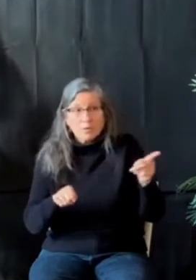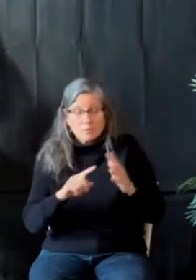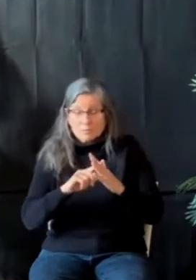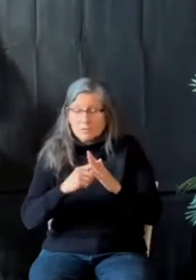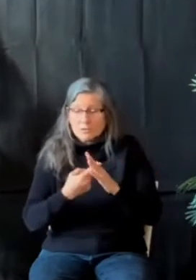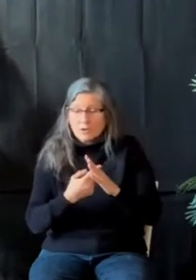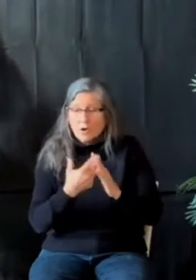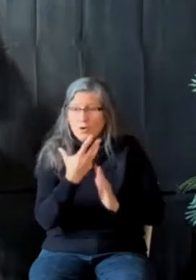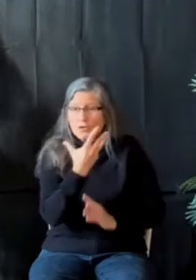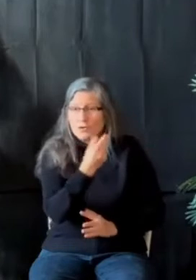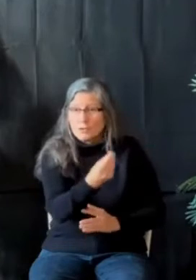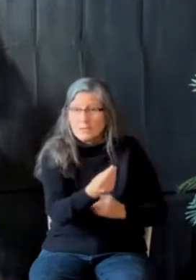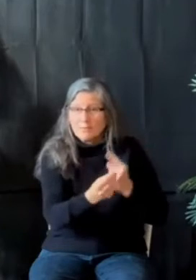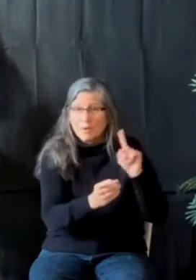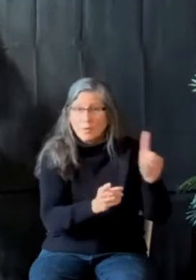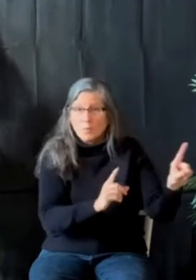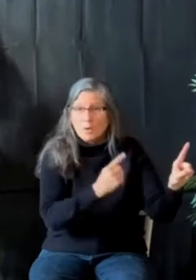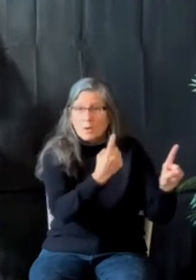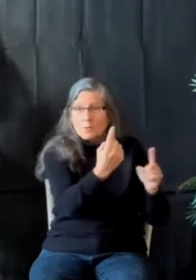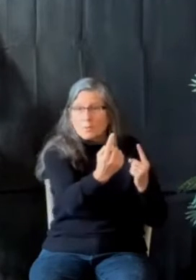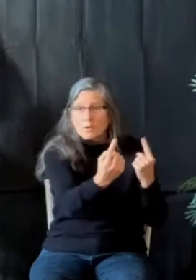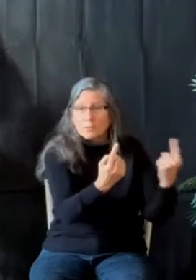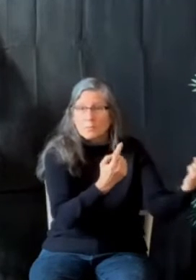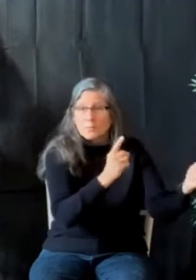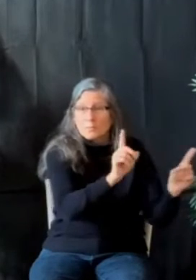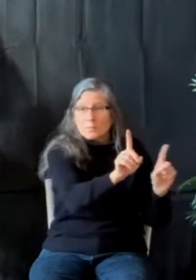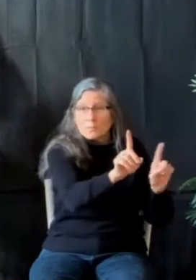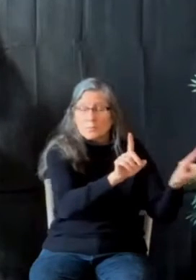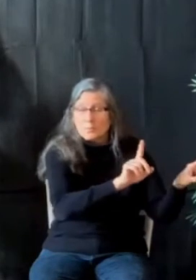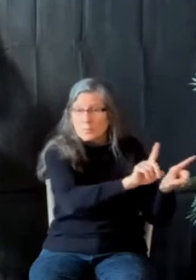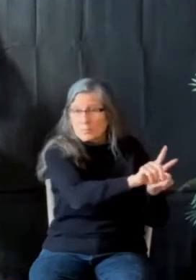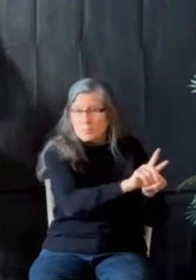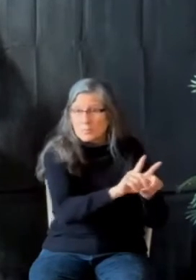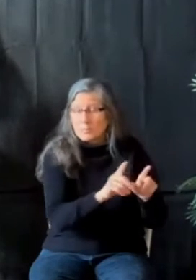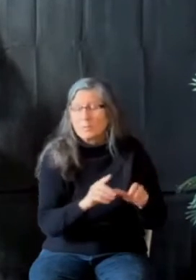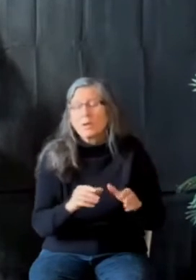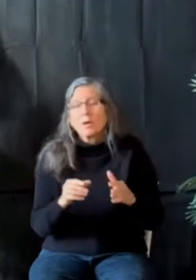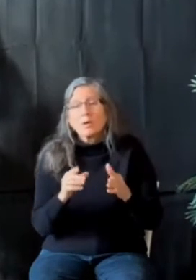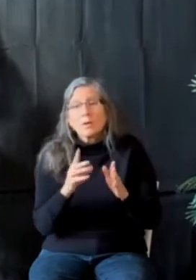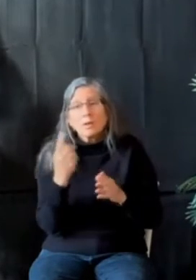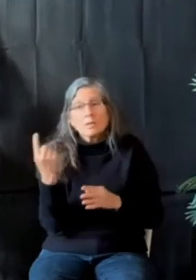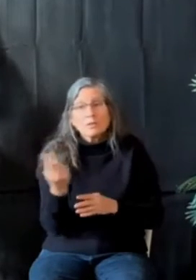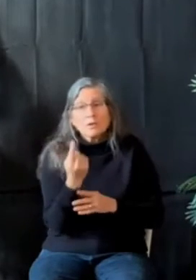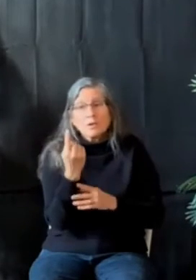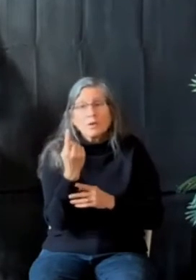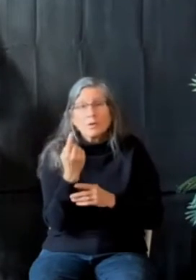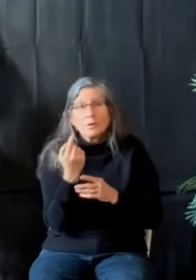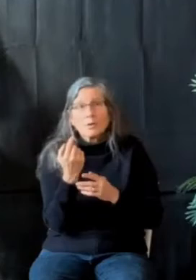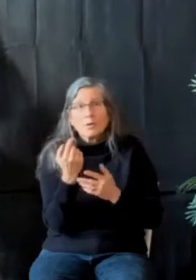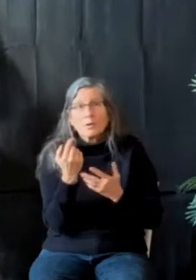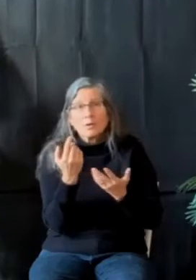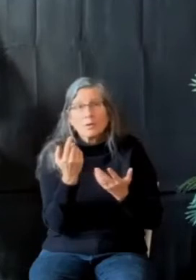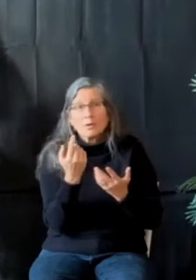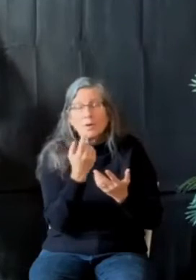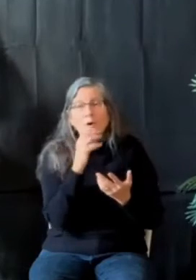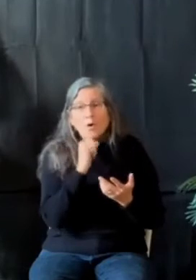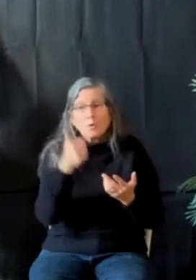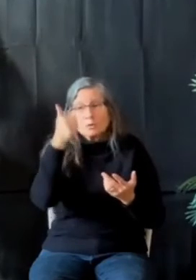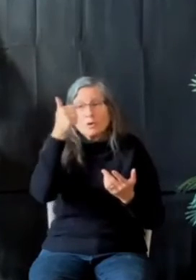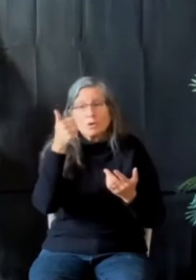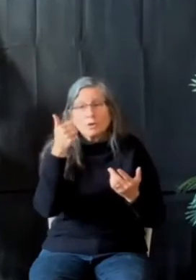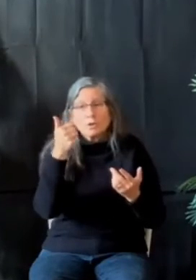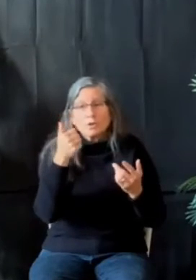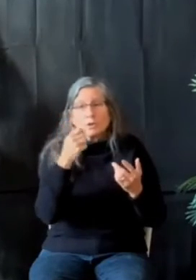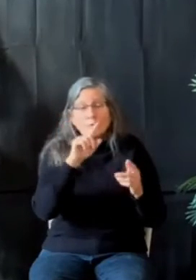away one at a time. And then here's the key. The older ones first,